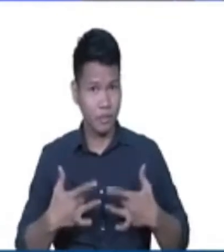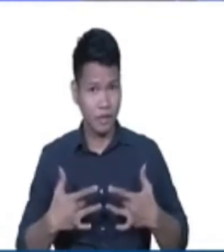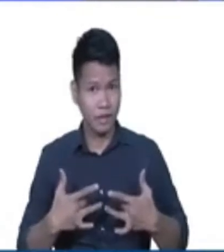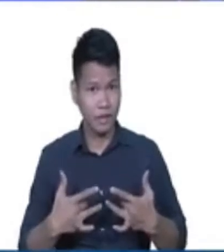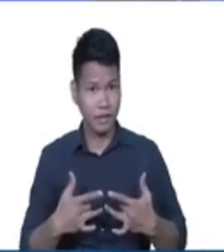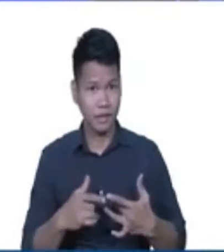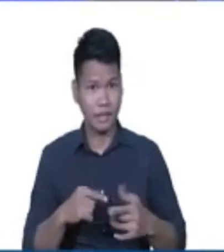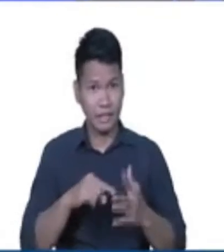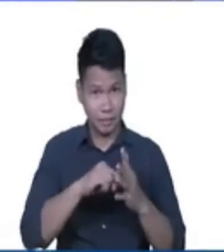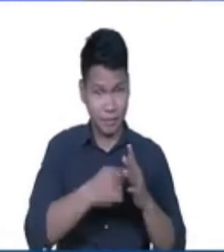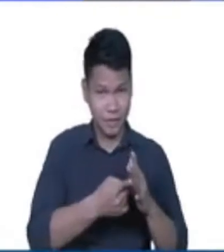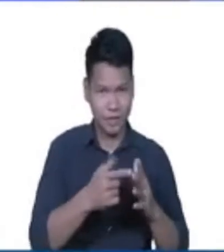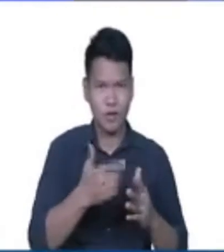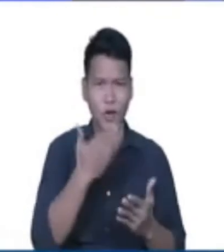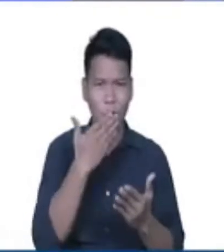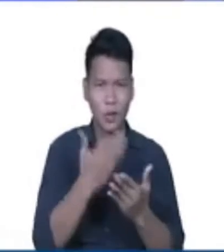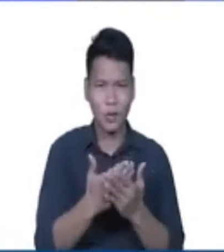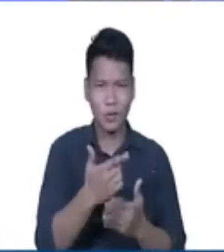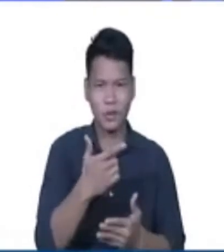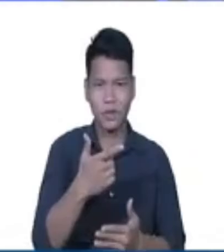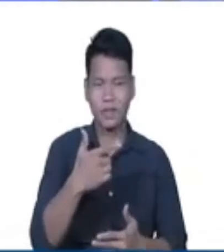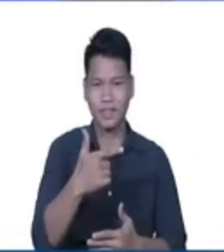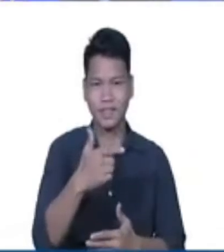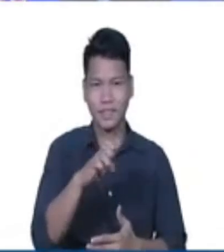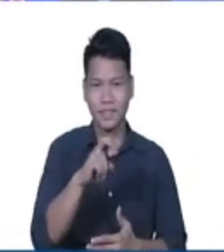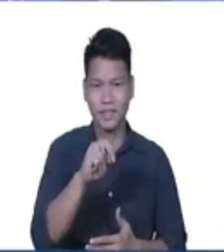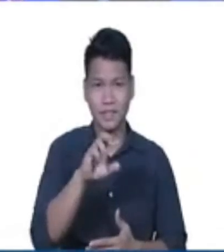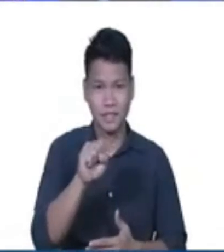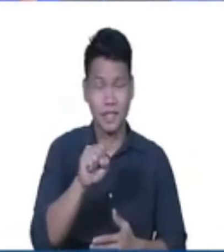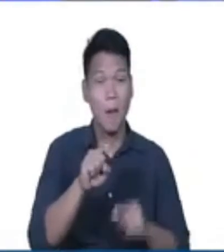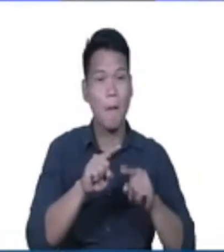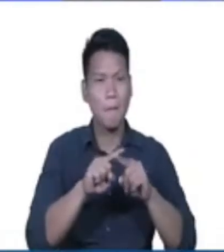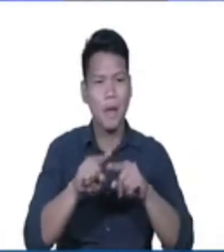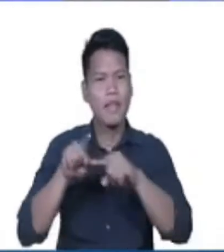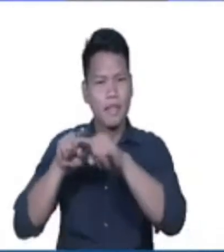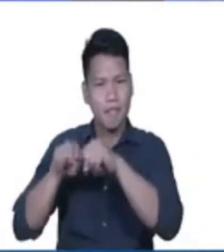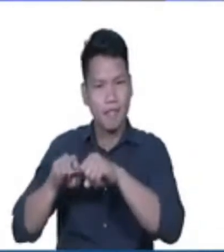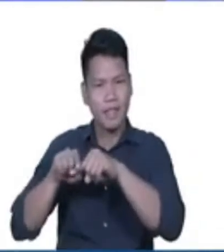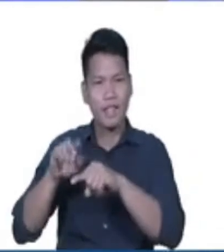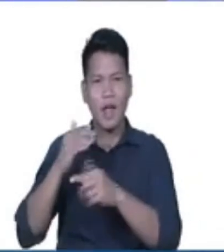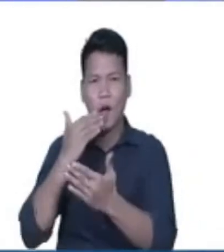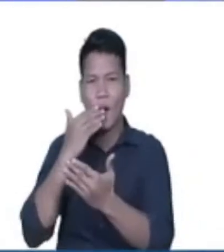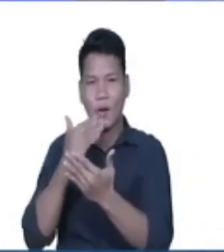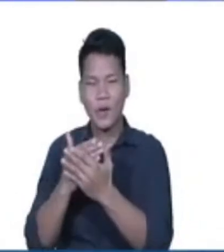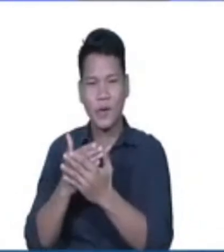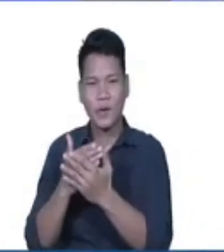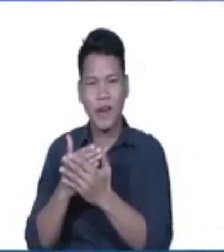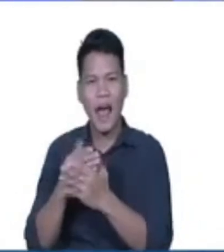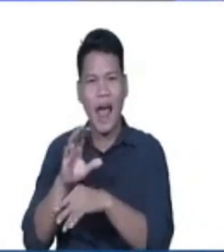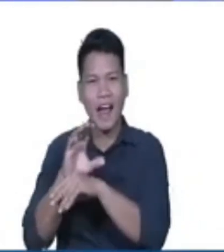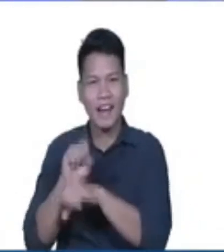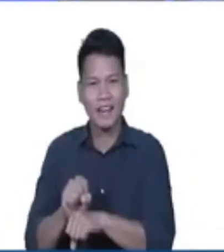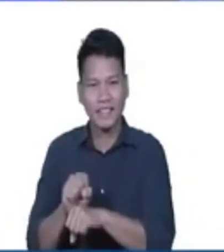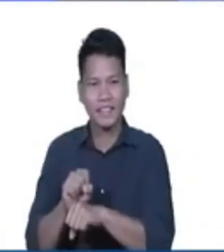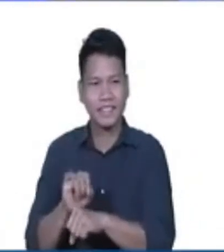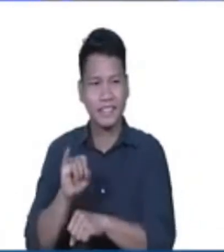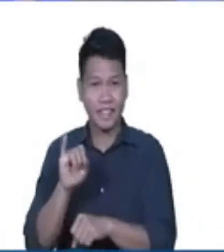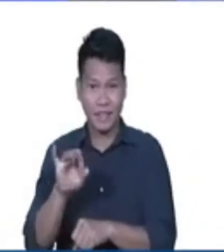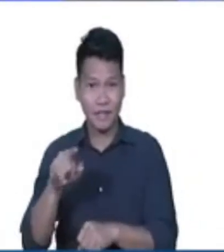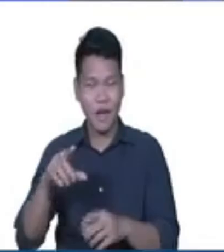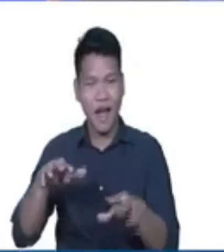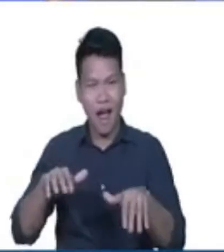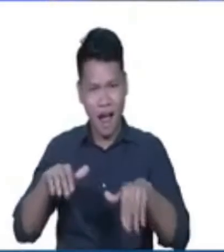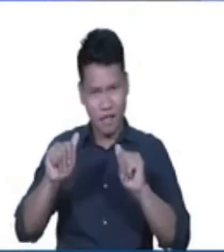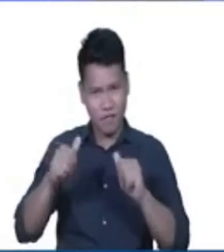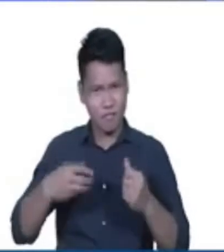genes, but it also depends on good habits. If you adopt the wrong lifestyle, expert says,